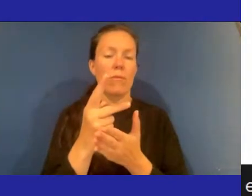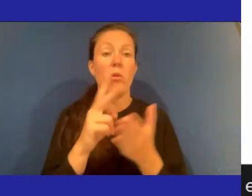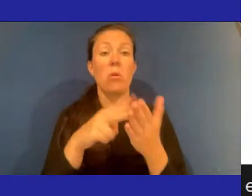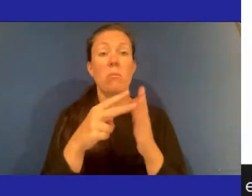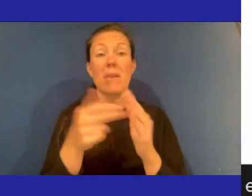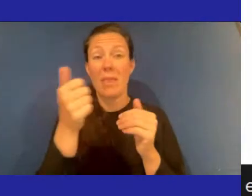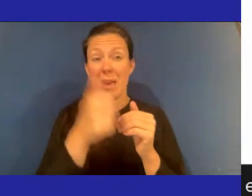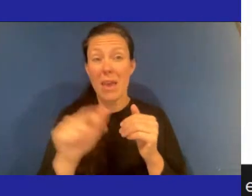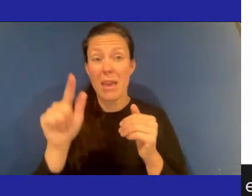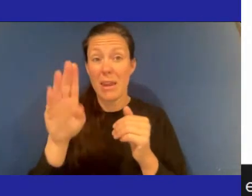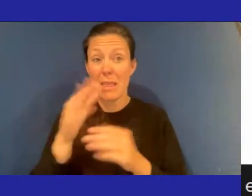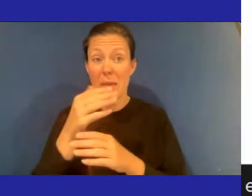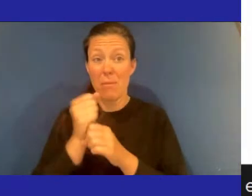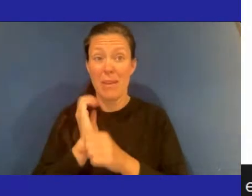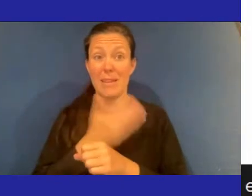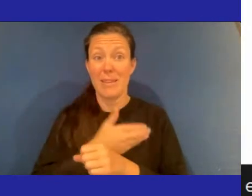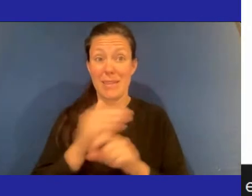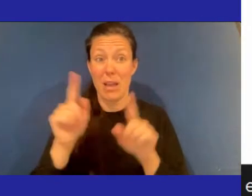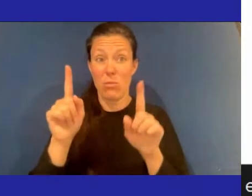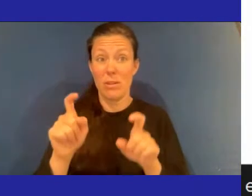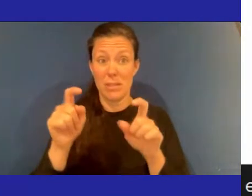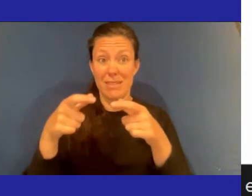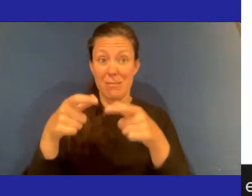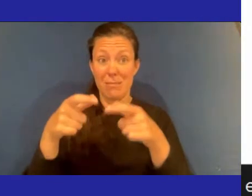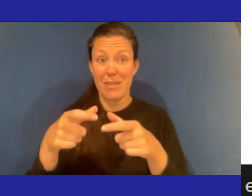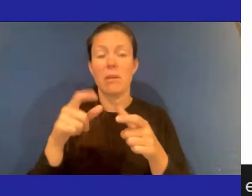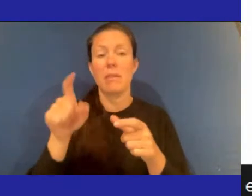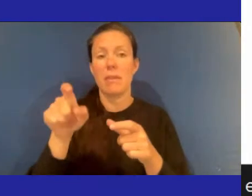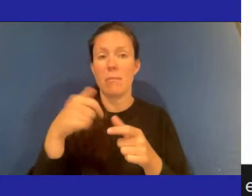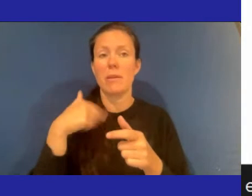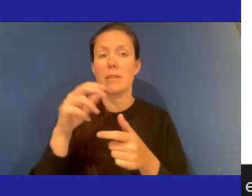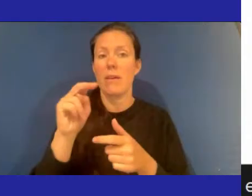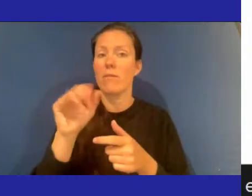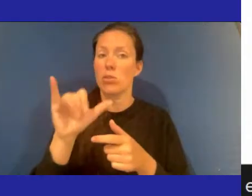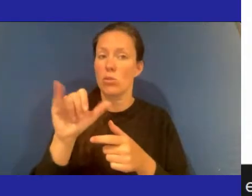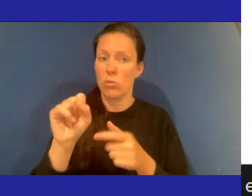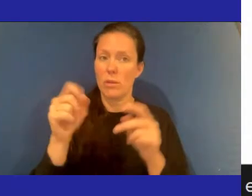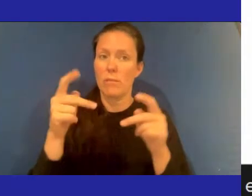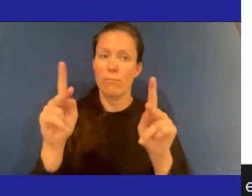that gets our specimens, they have to have a New York State DOH permit.